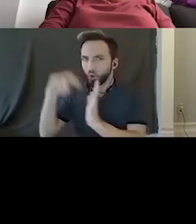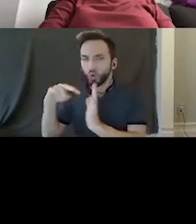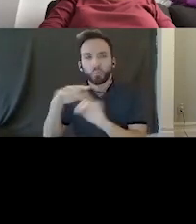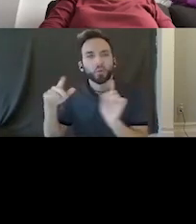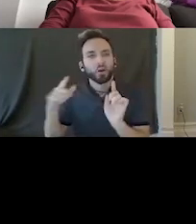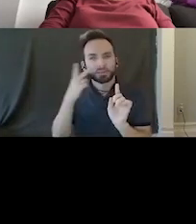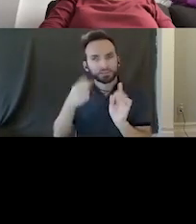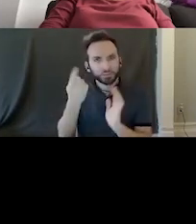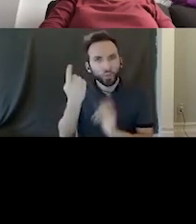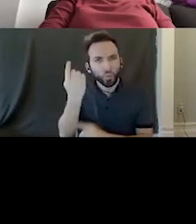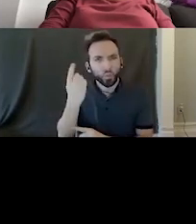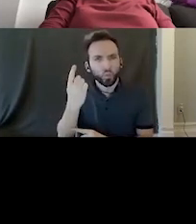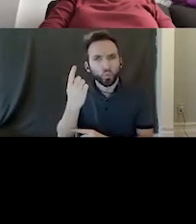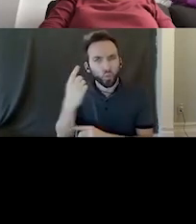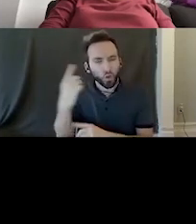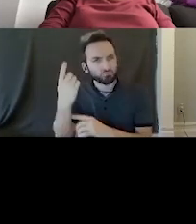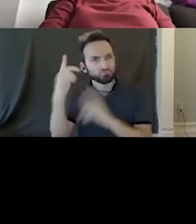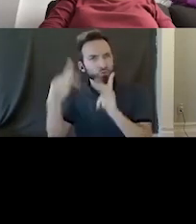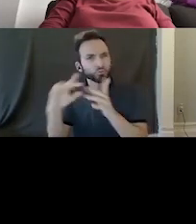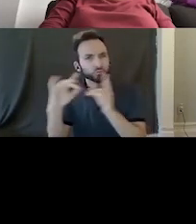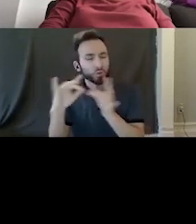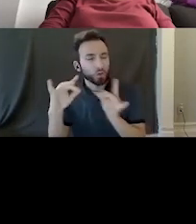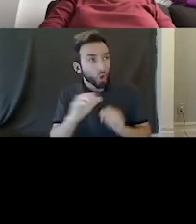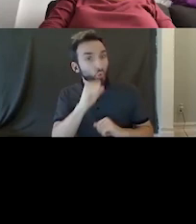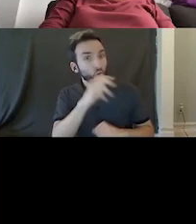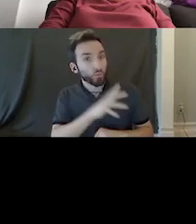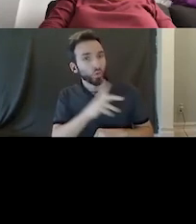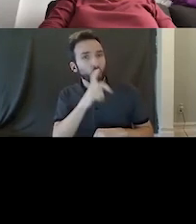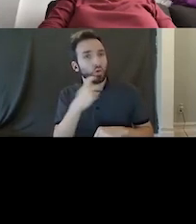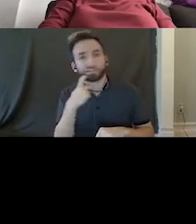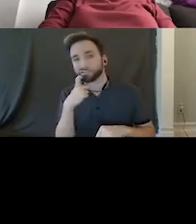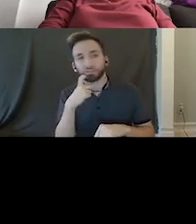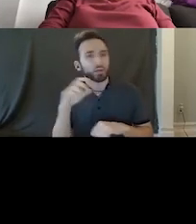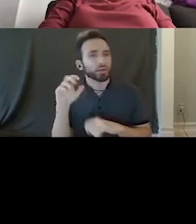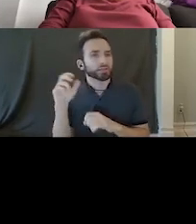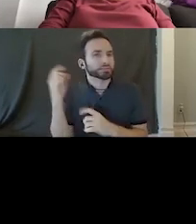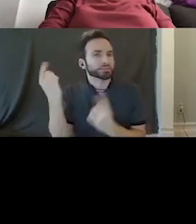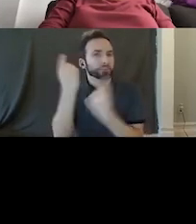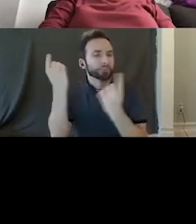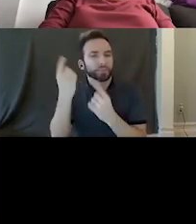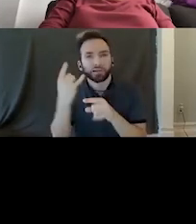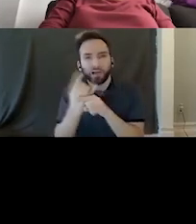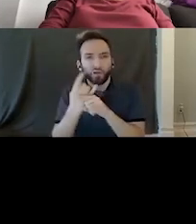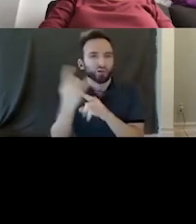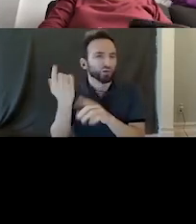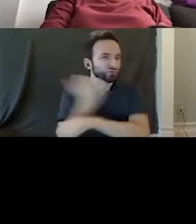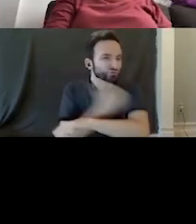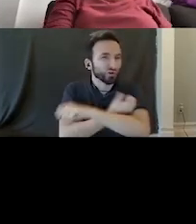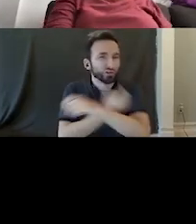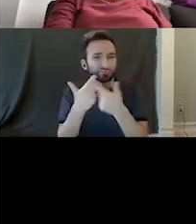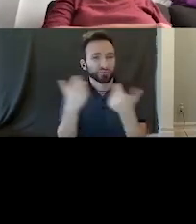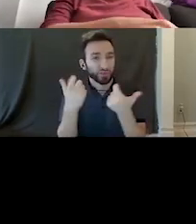with substance abuse be considered part of that too? Yeah, I think so, because we have a lot of judgment